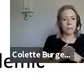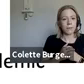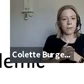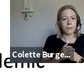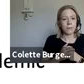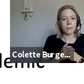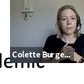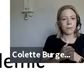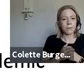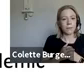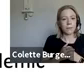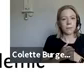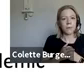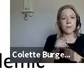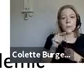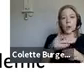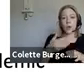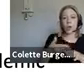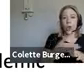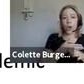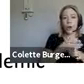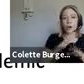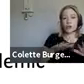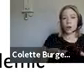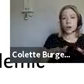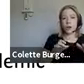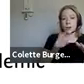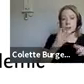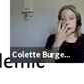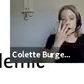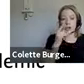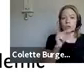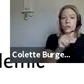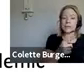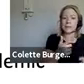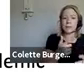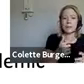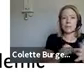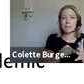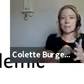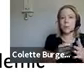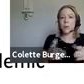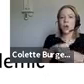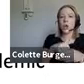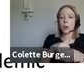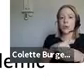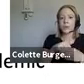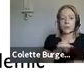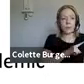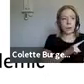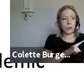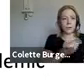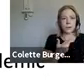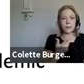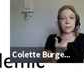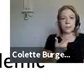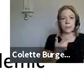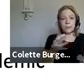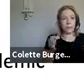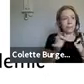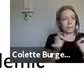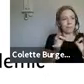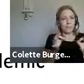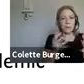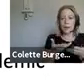objectives at the early childhood age are at odds with inclusion. This is because they don't leave room for the